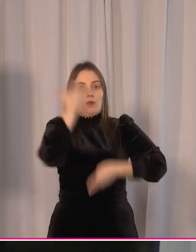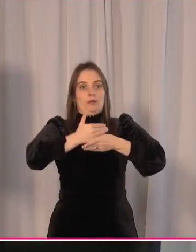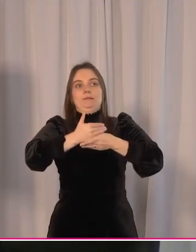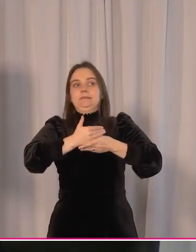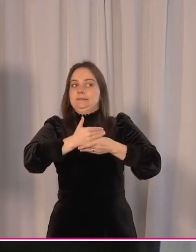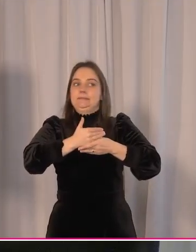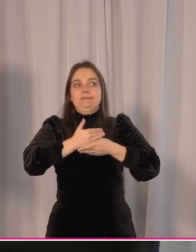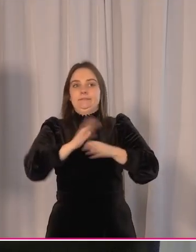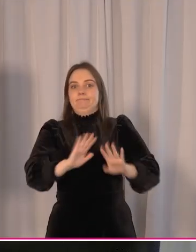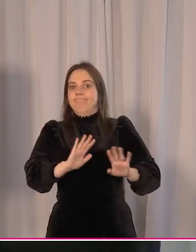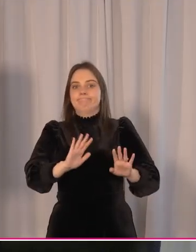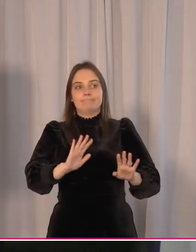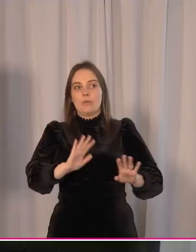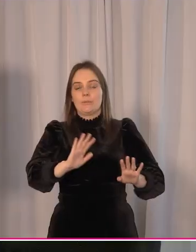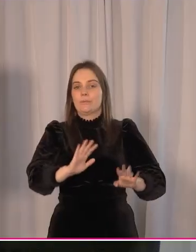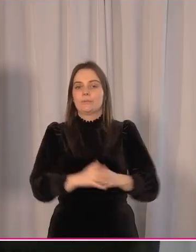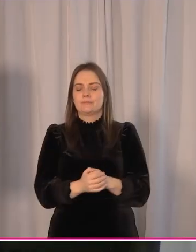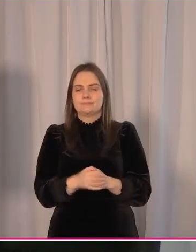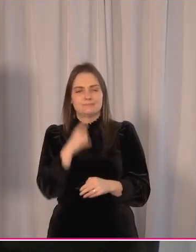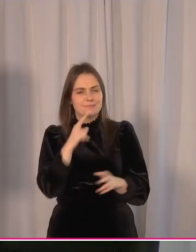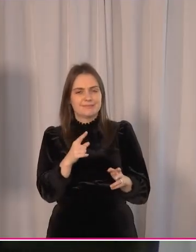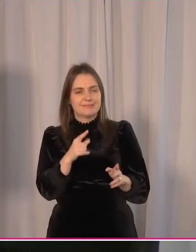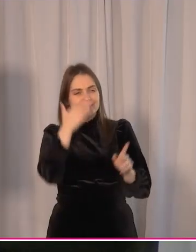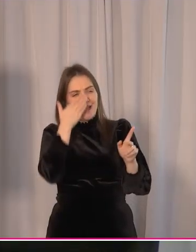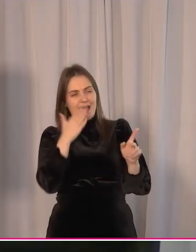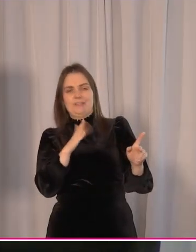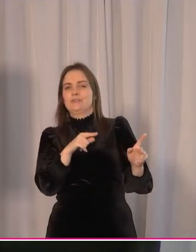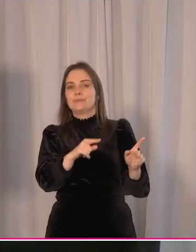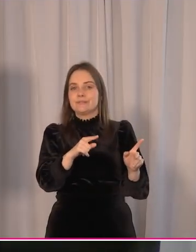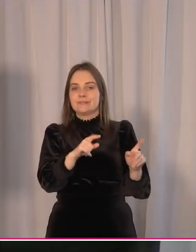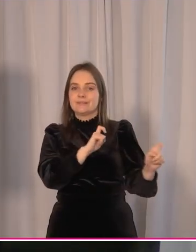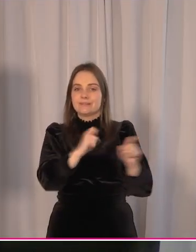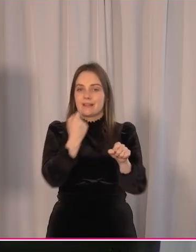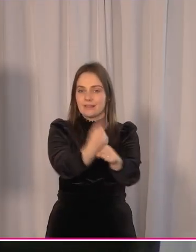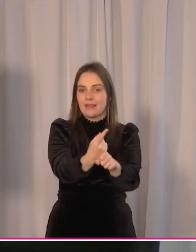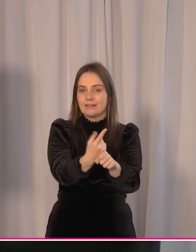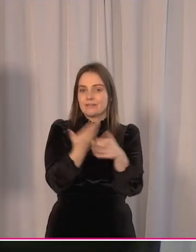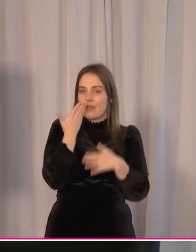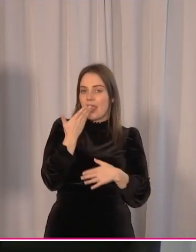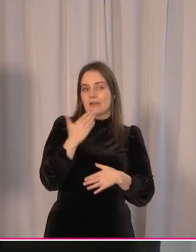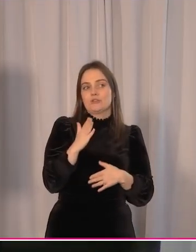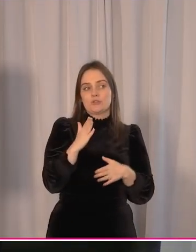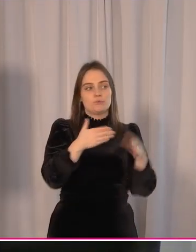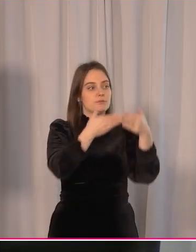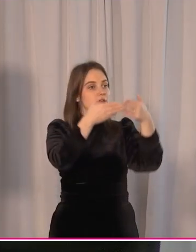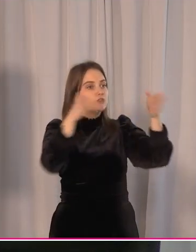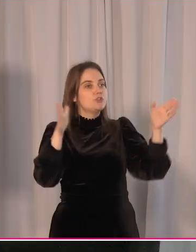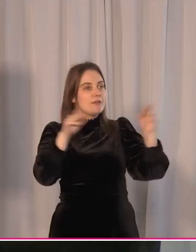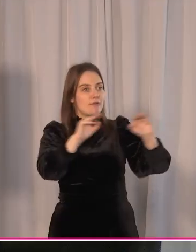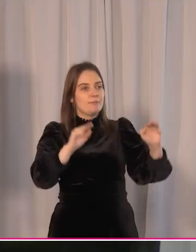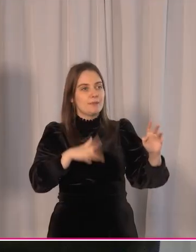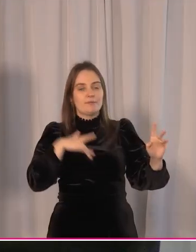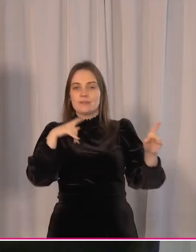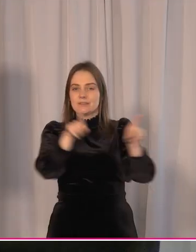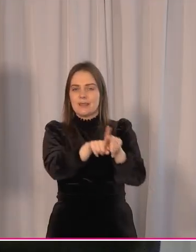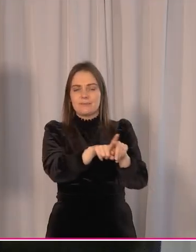would be a killer. So there is that attitude issue. And if that attitude is in our general public, we'd be very